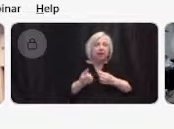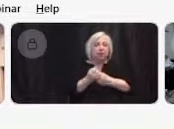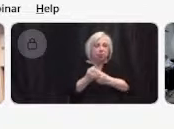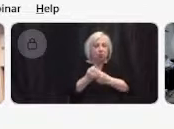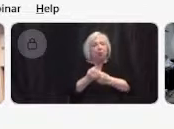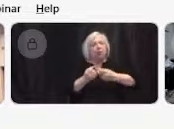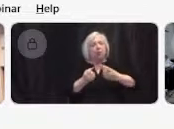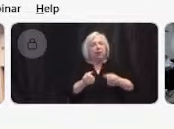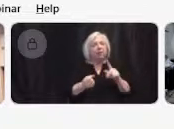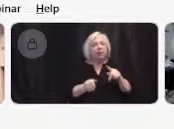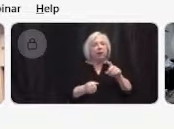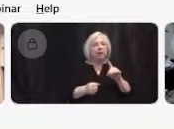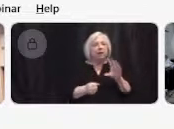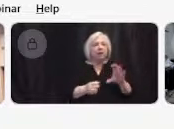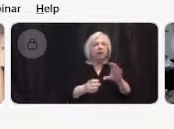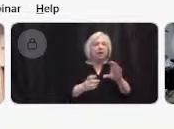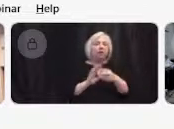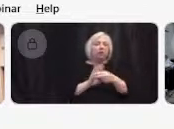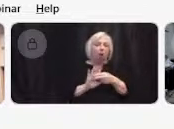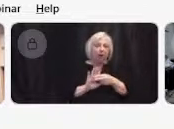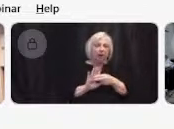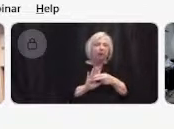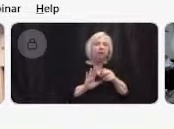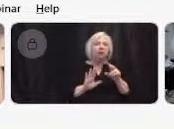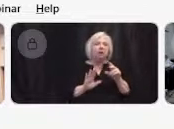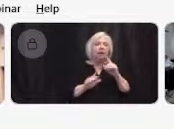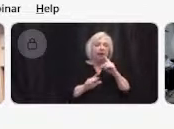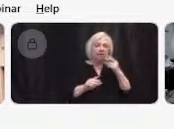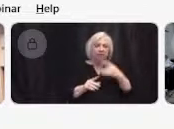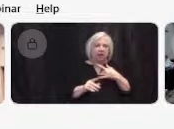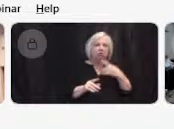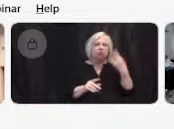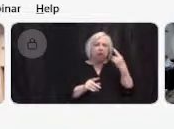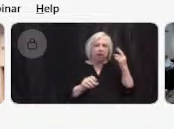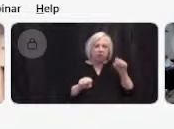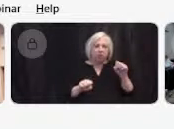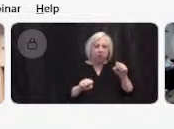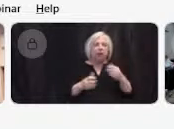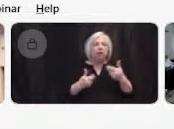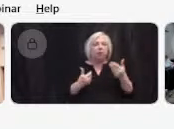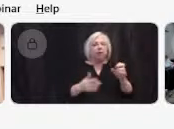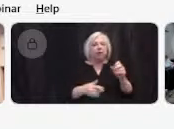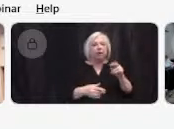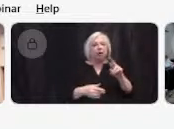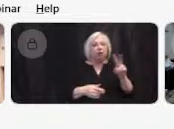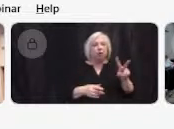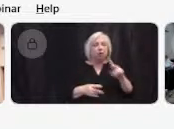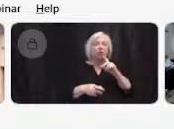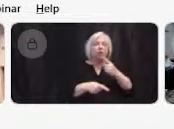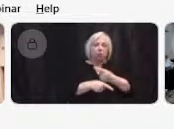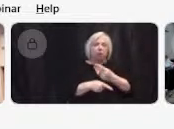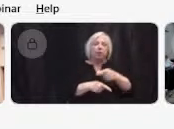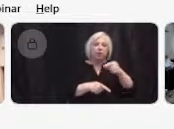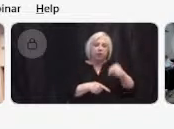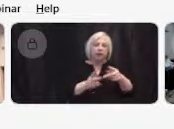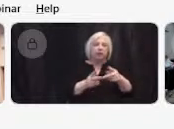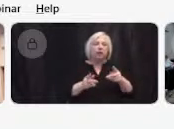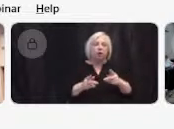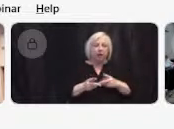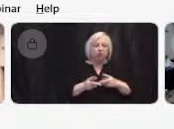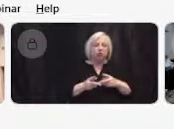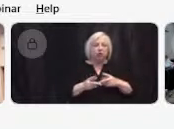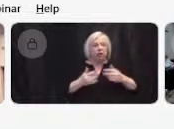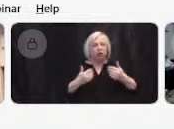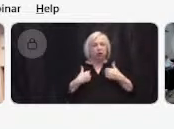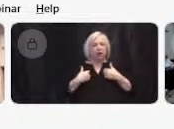the requested PDC zoning. Staff believes the request is reasonable and that the proposed STR2 is appropriate for this location. There is